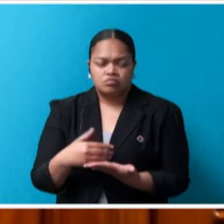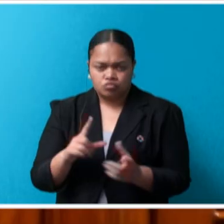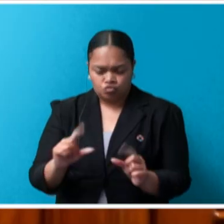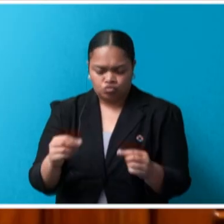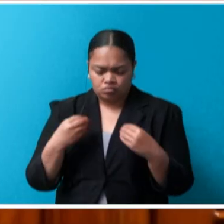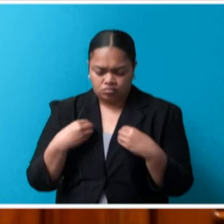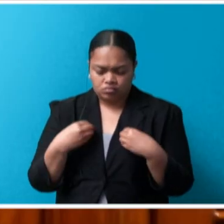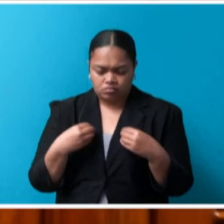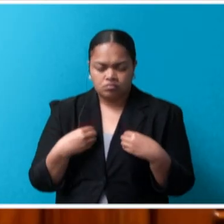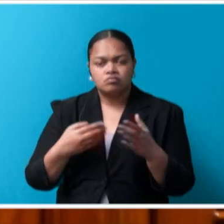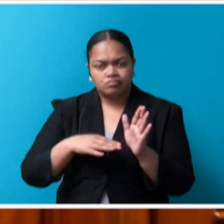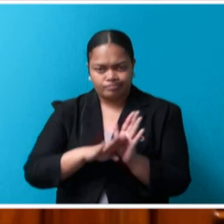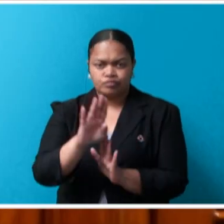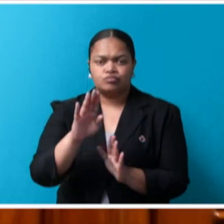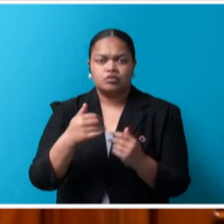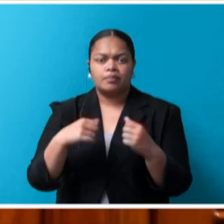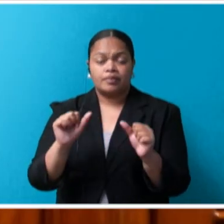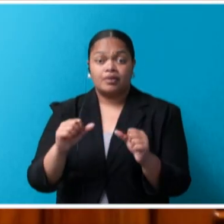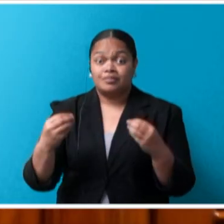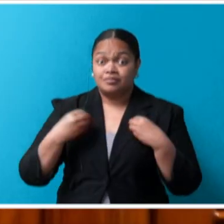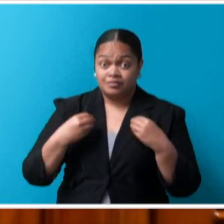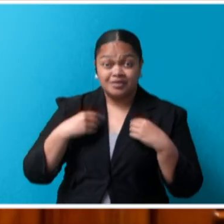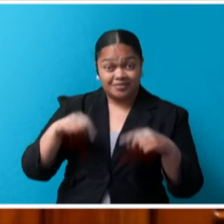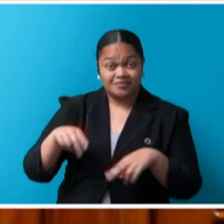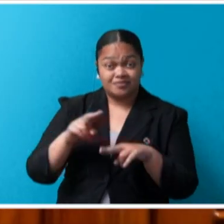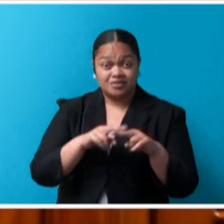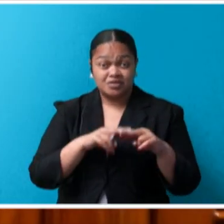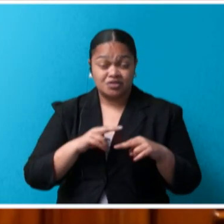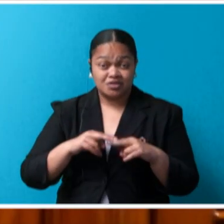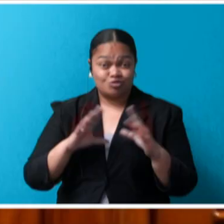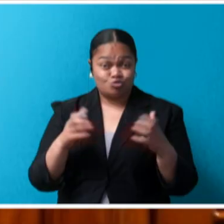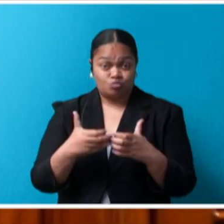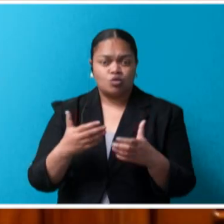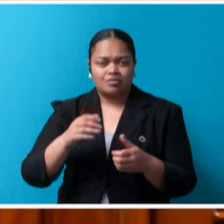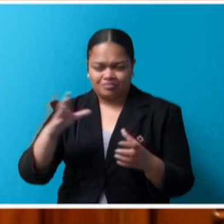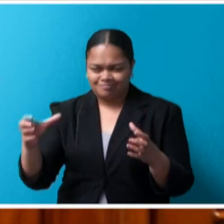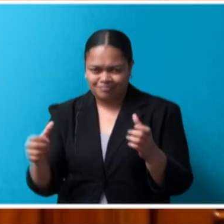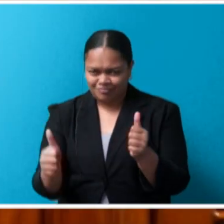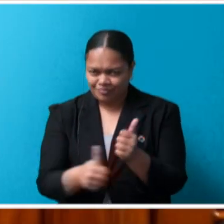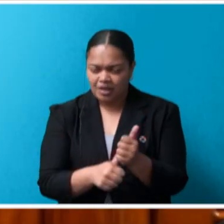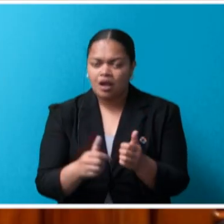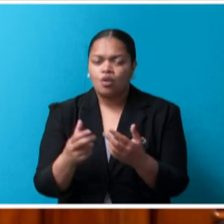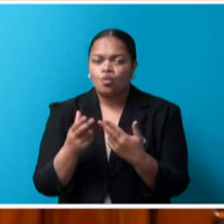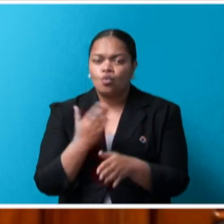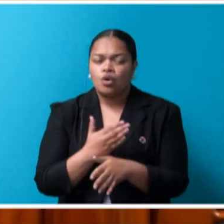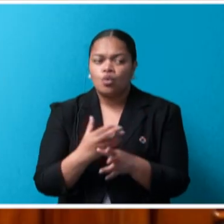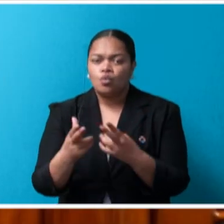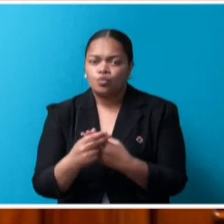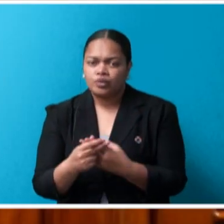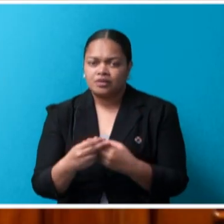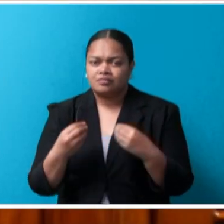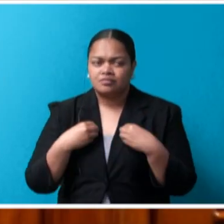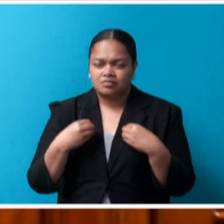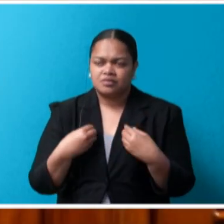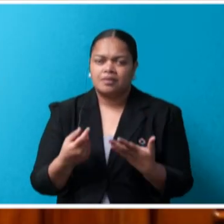prosperity. And our MSME Fiji unit works alongside our small businesses, the entrepreneurs, the